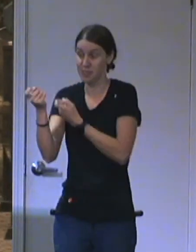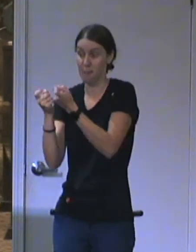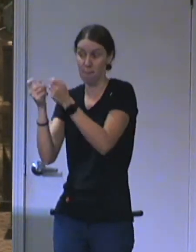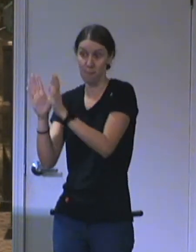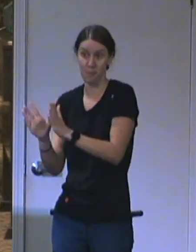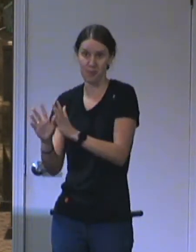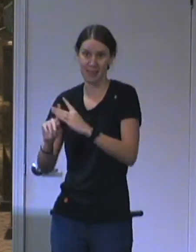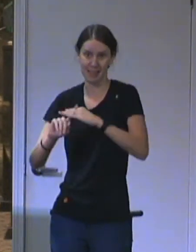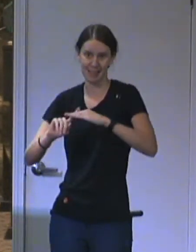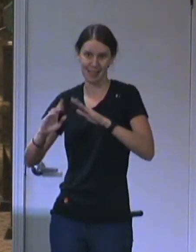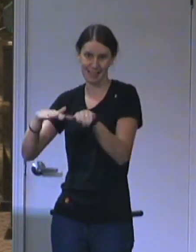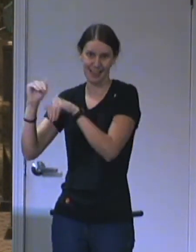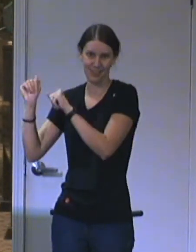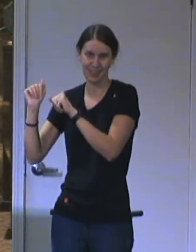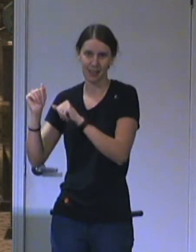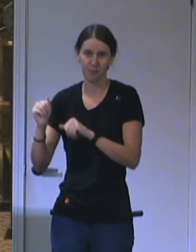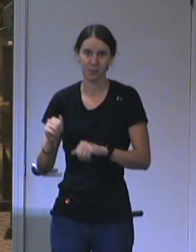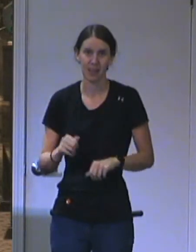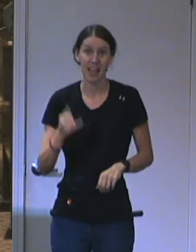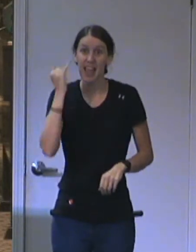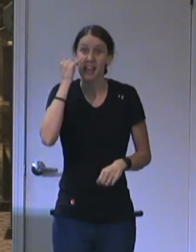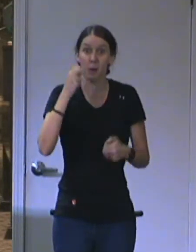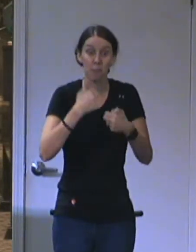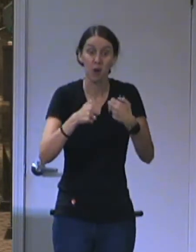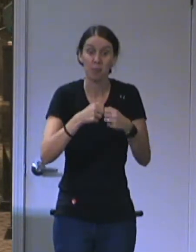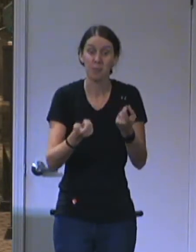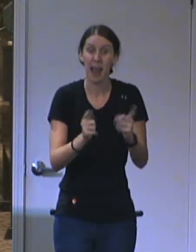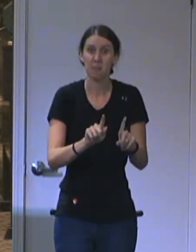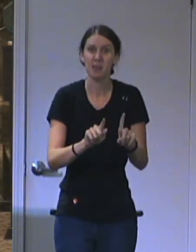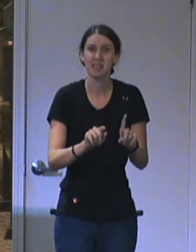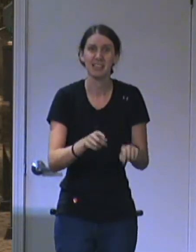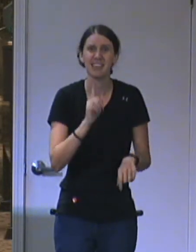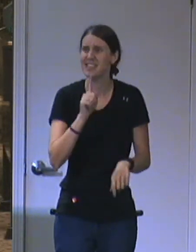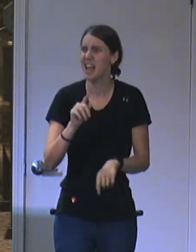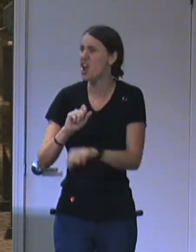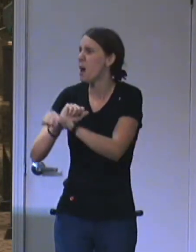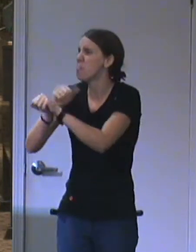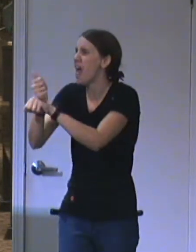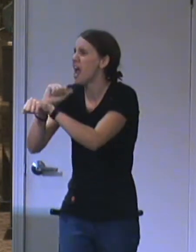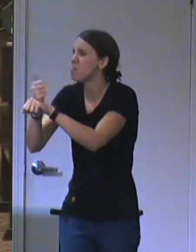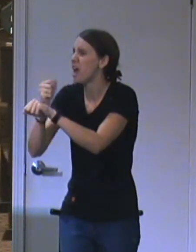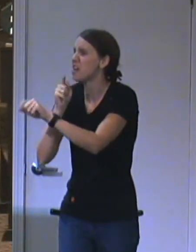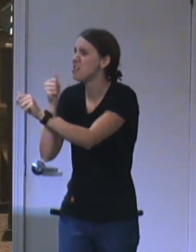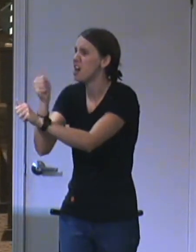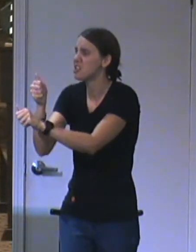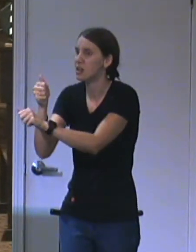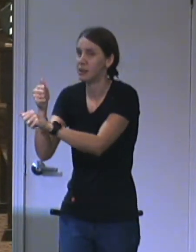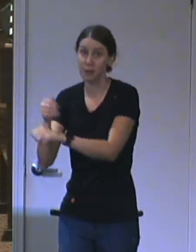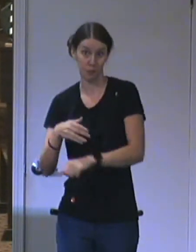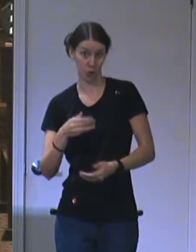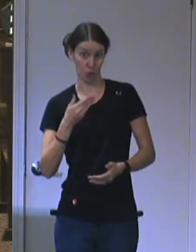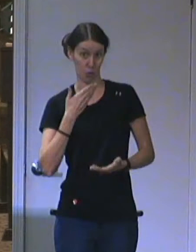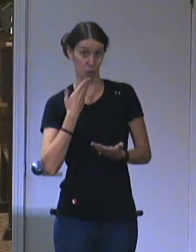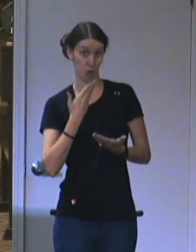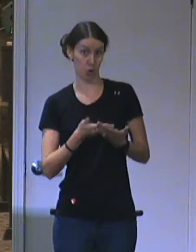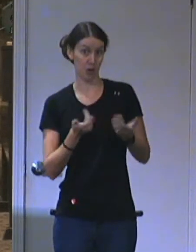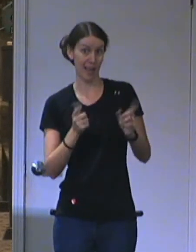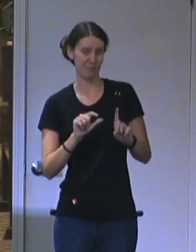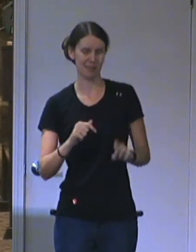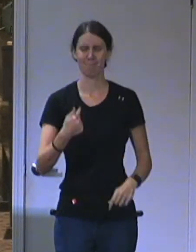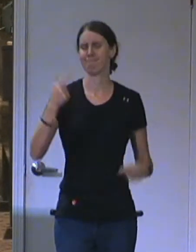something happens and they've caused it, they blame somebody else. When somebody else does something good, they try to take credit. And it's just all